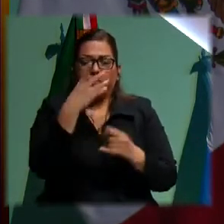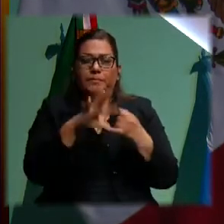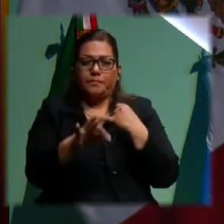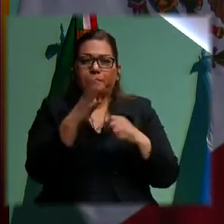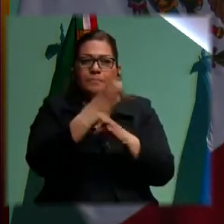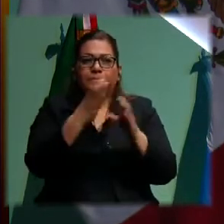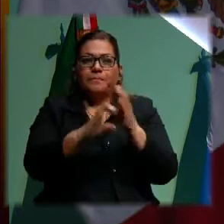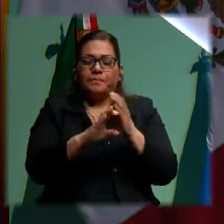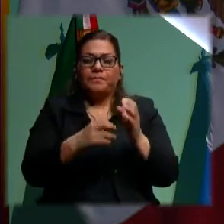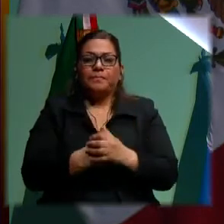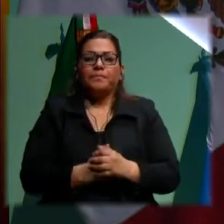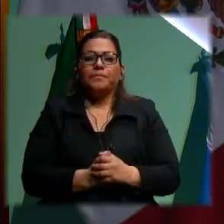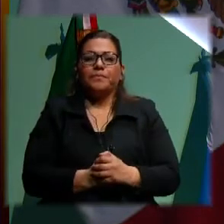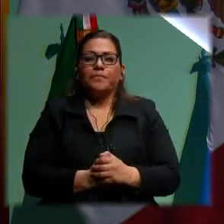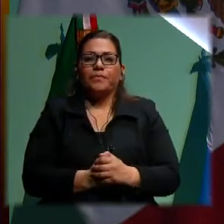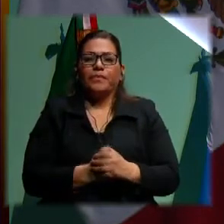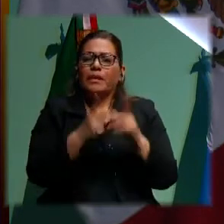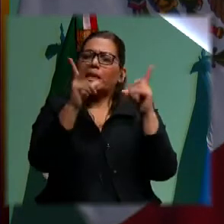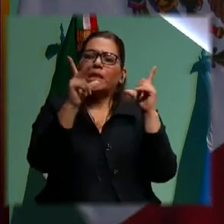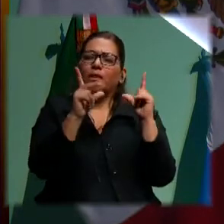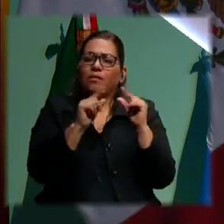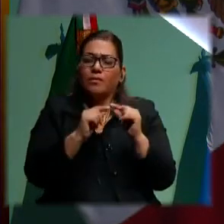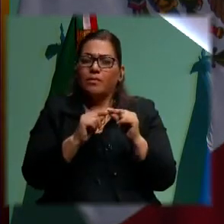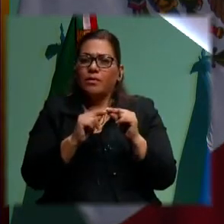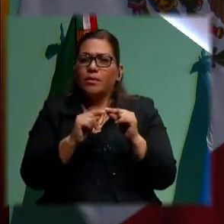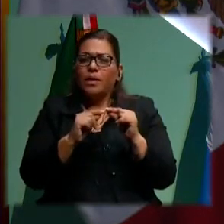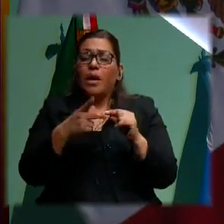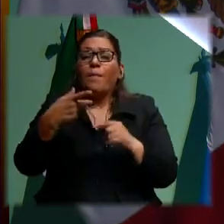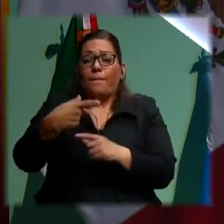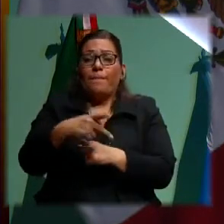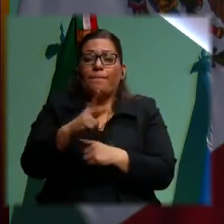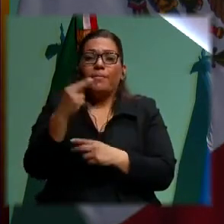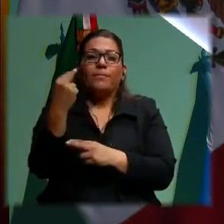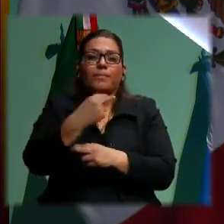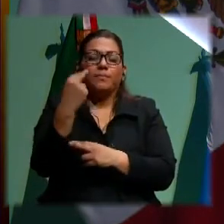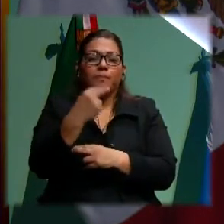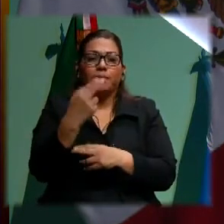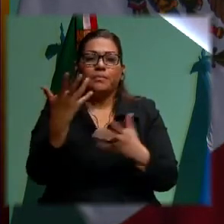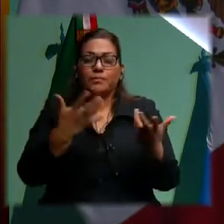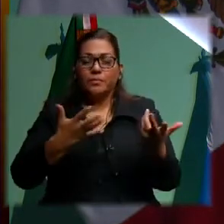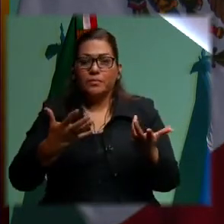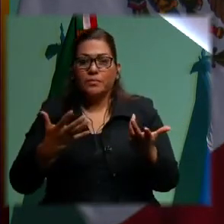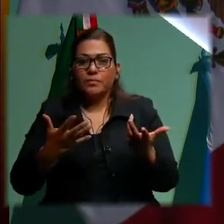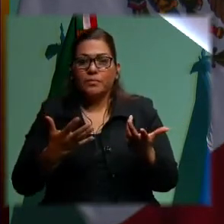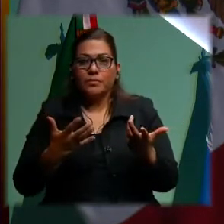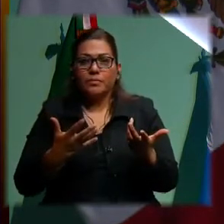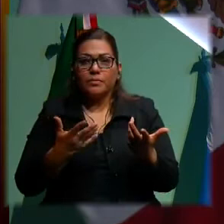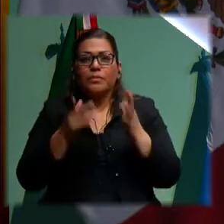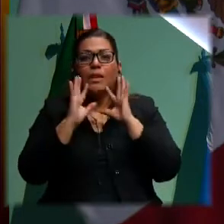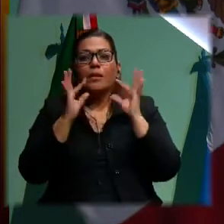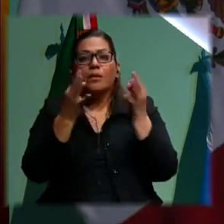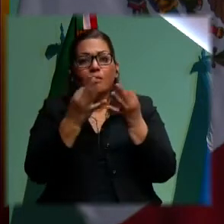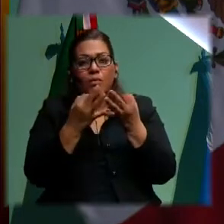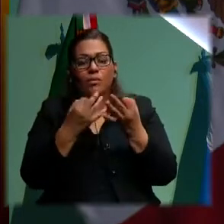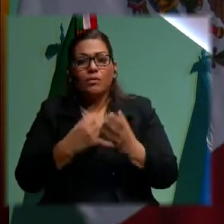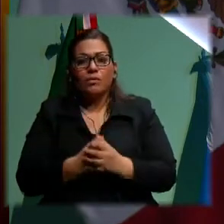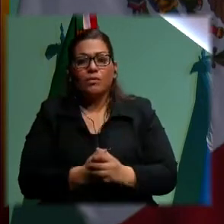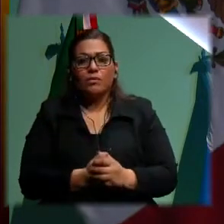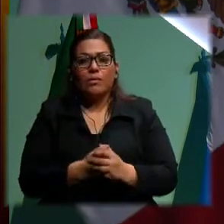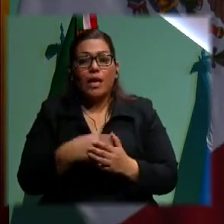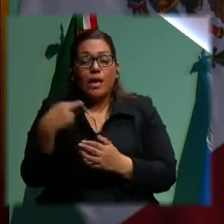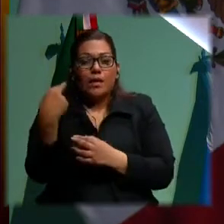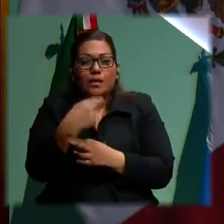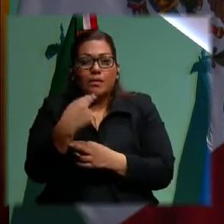doing this, we absolutely must do it better. We must address the trust issue. We must, as I